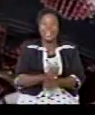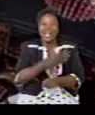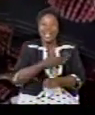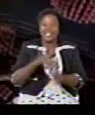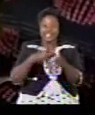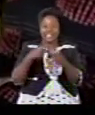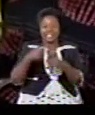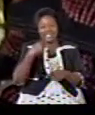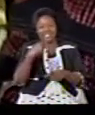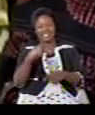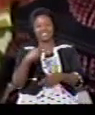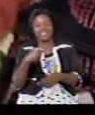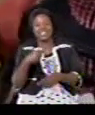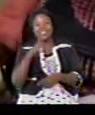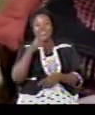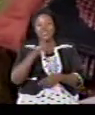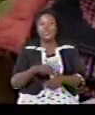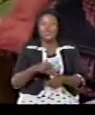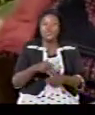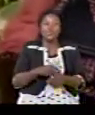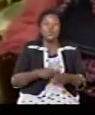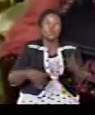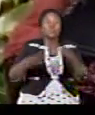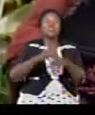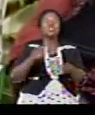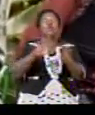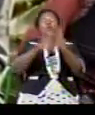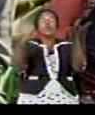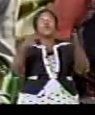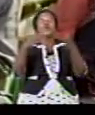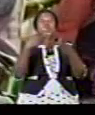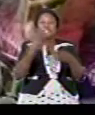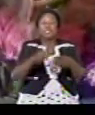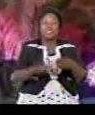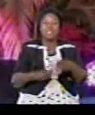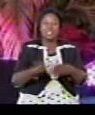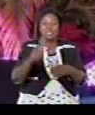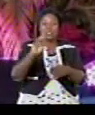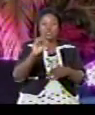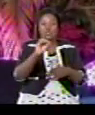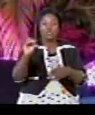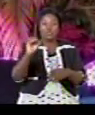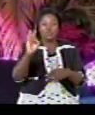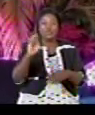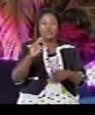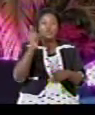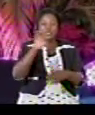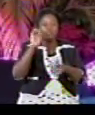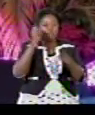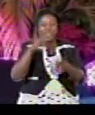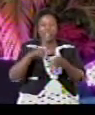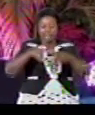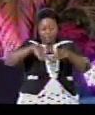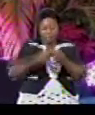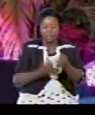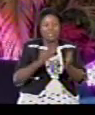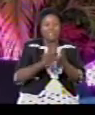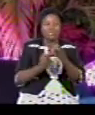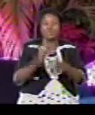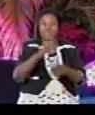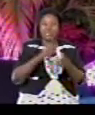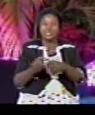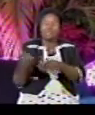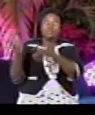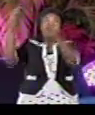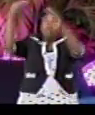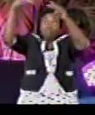it says, they uncovered the roof where he was. And when they had broken it up, they let